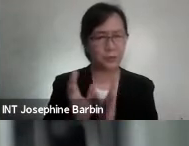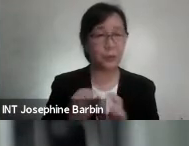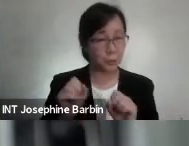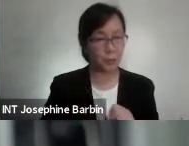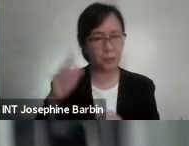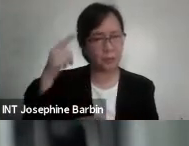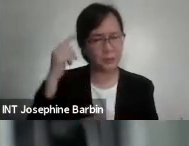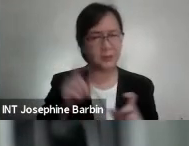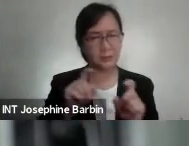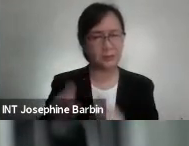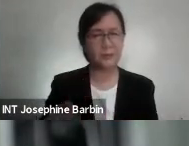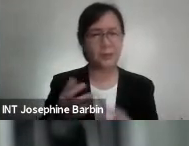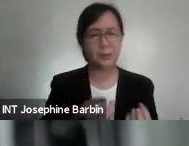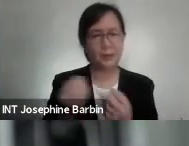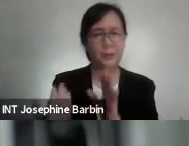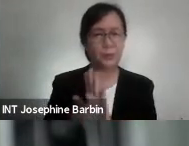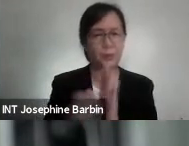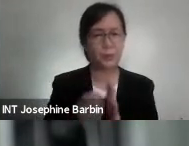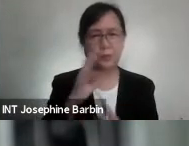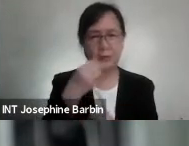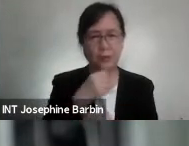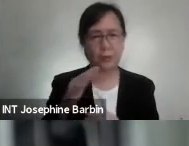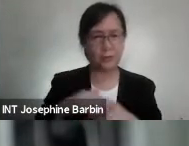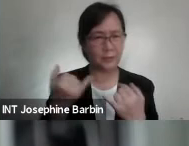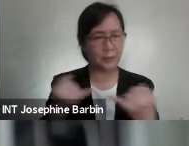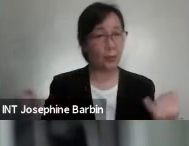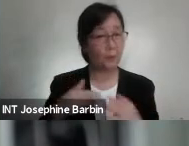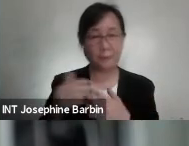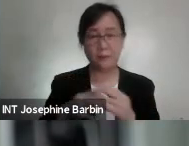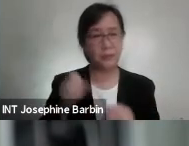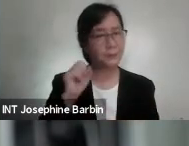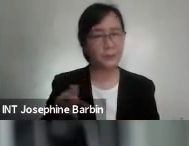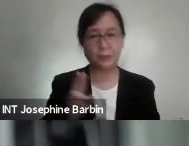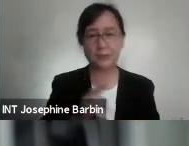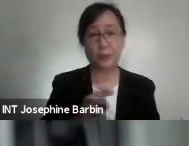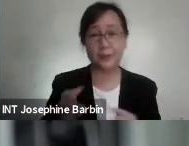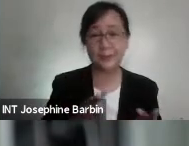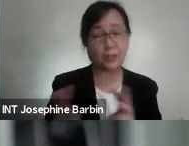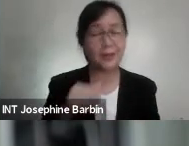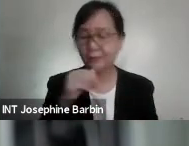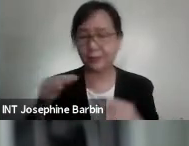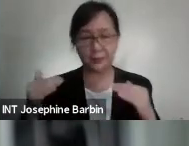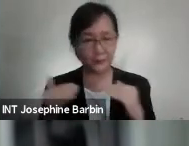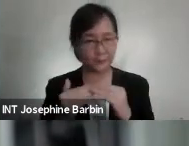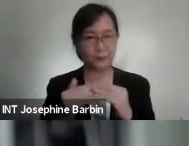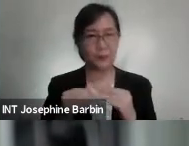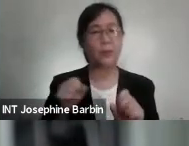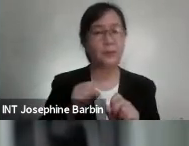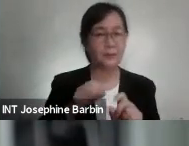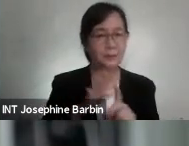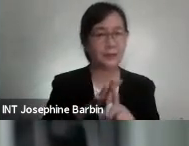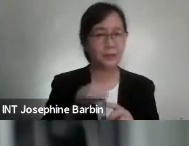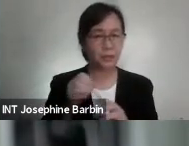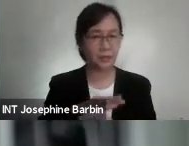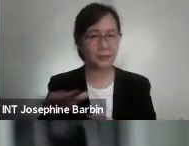government must give them a way of proving who they are online. However, this should not be used in ways that are unfair or attack a child's privacy